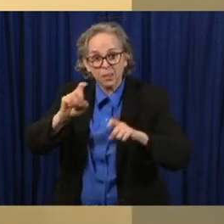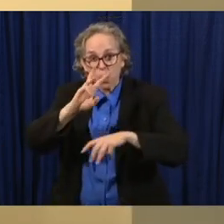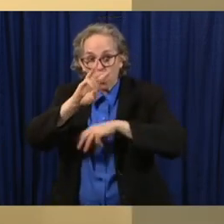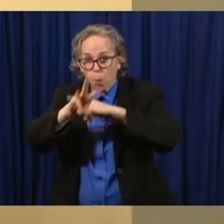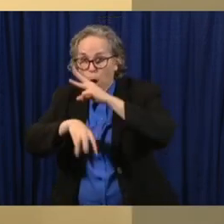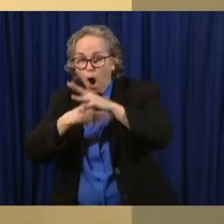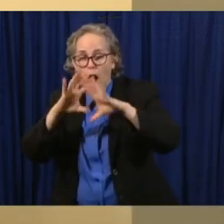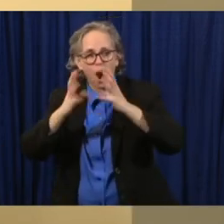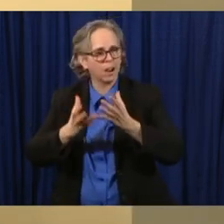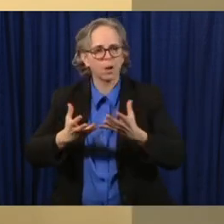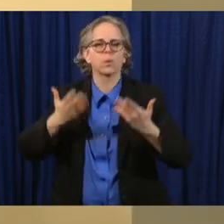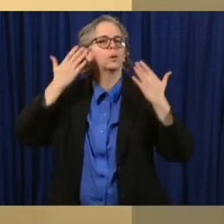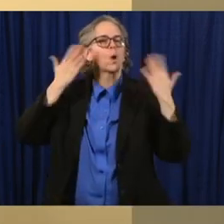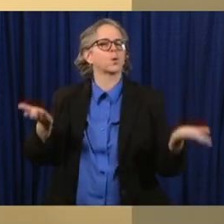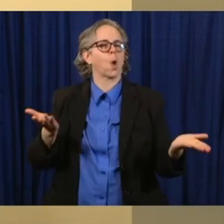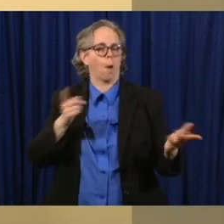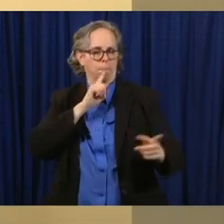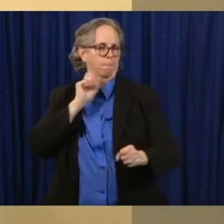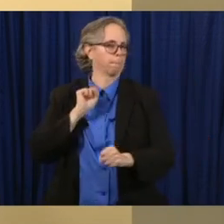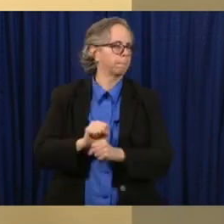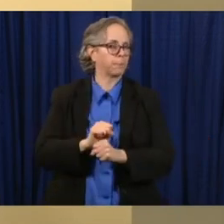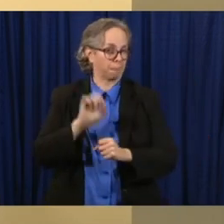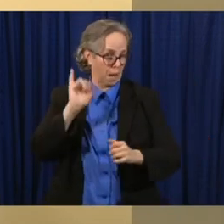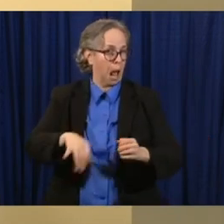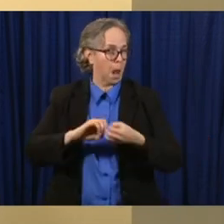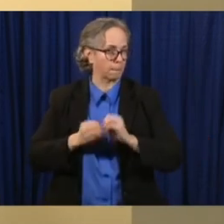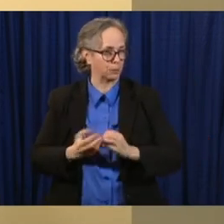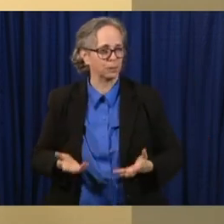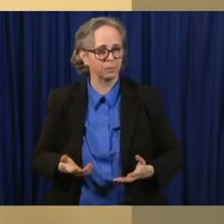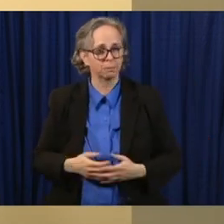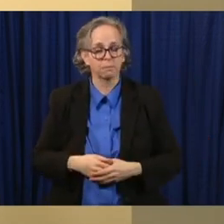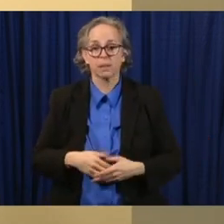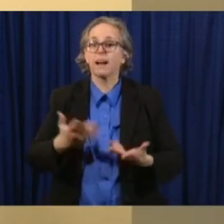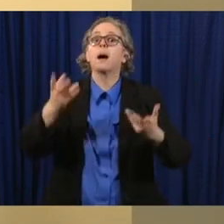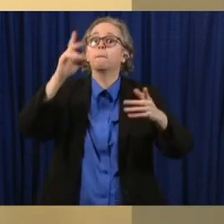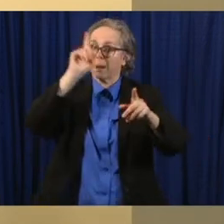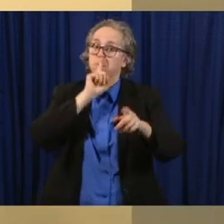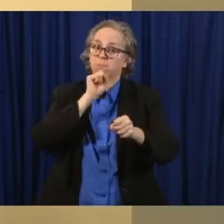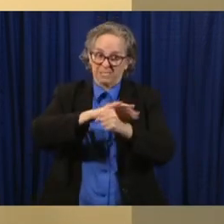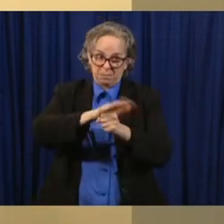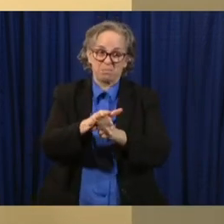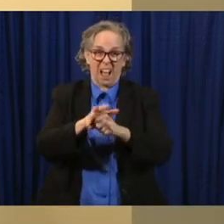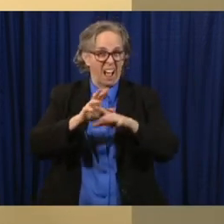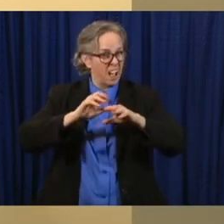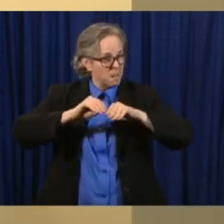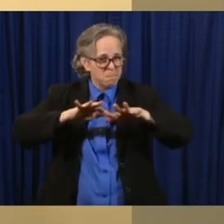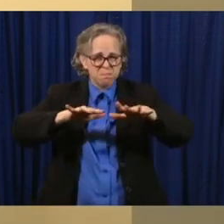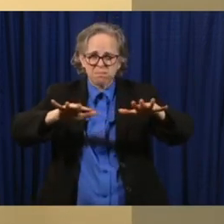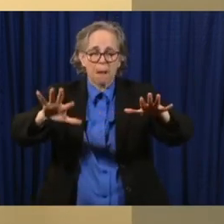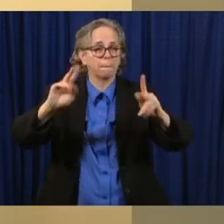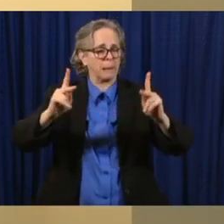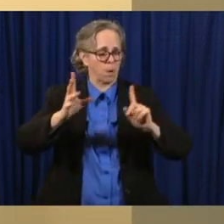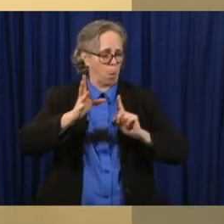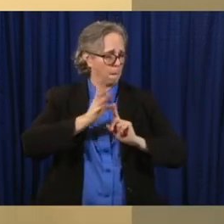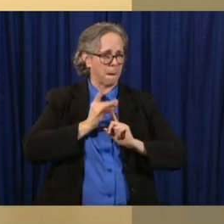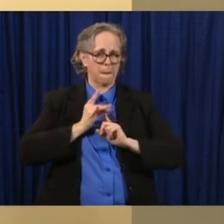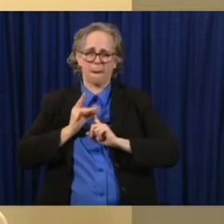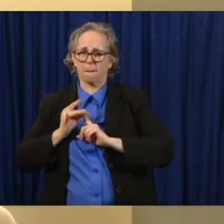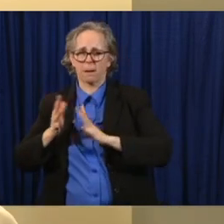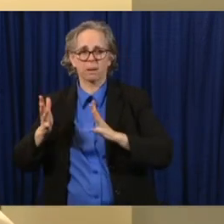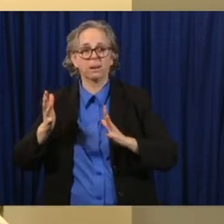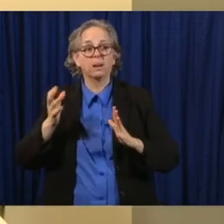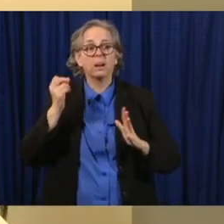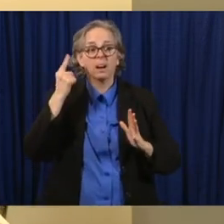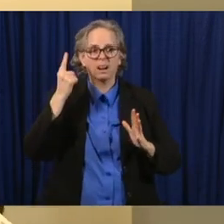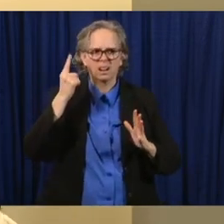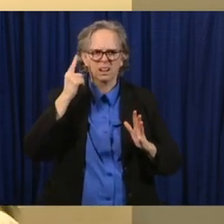there, and it's disrupting everything from who gets sick to completely disrupting supply chains around the world.